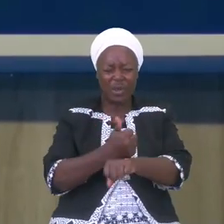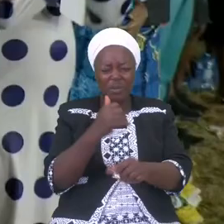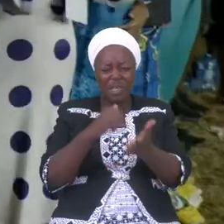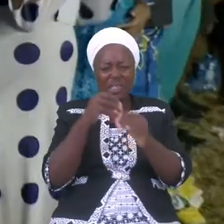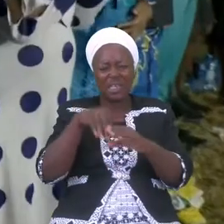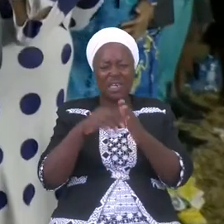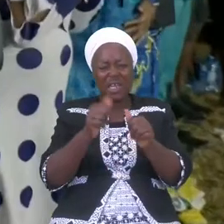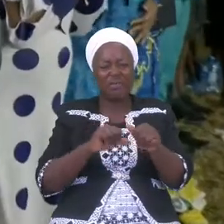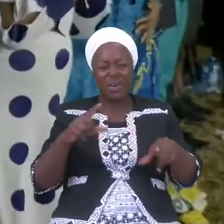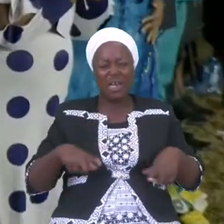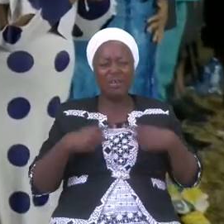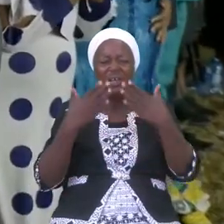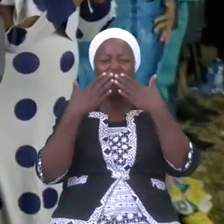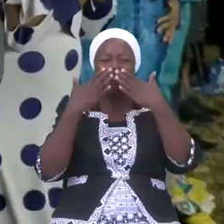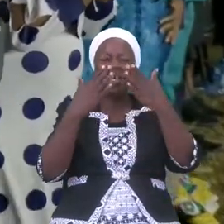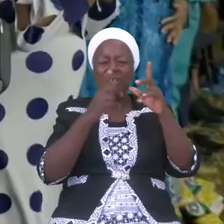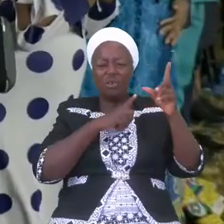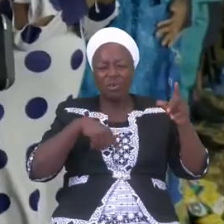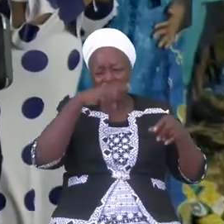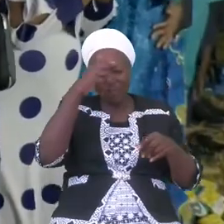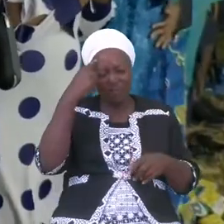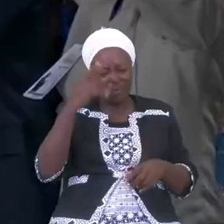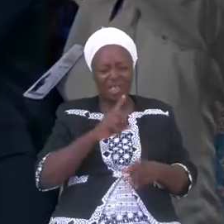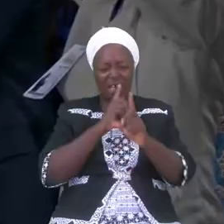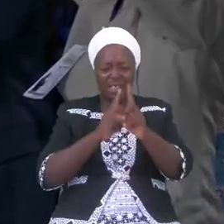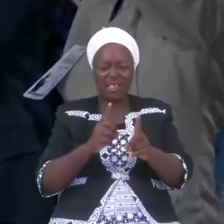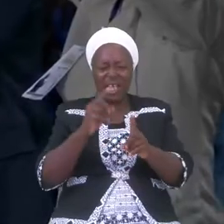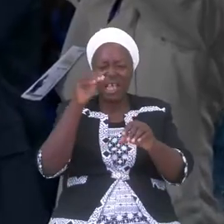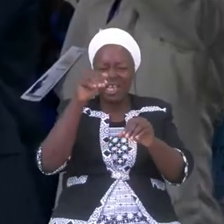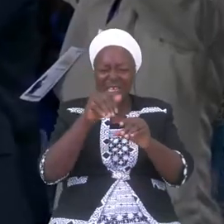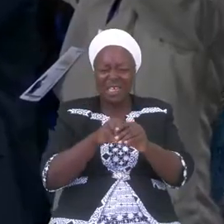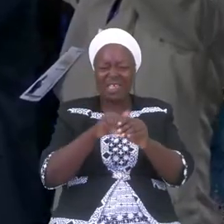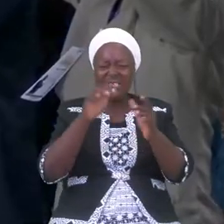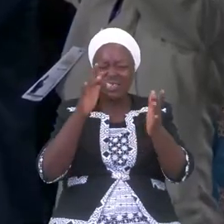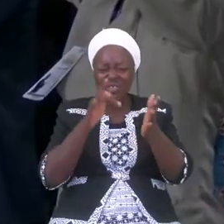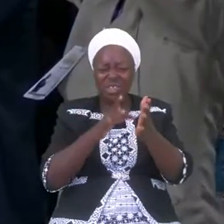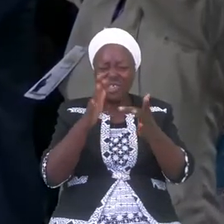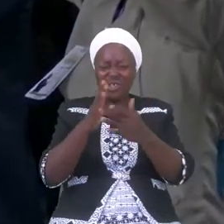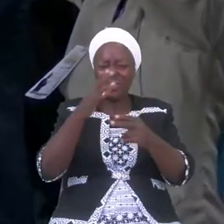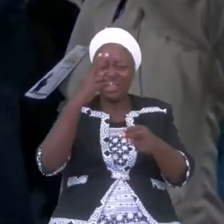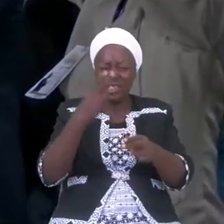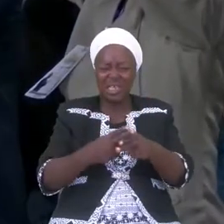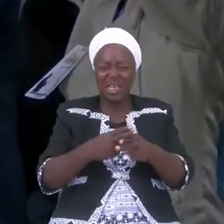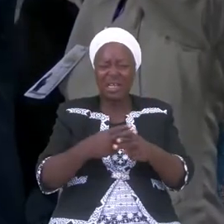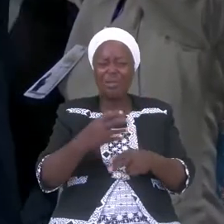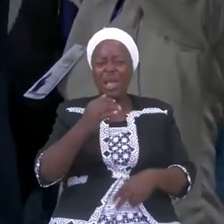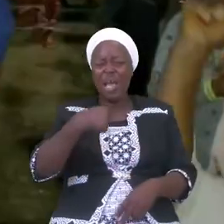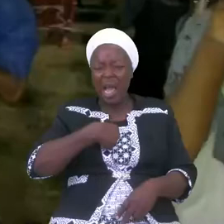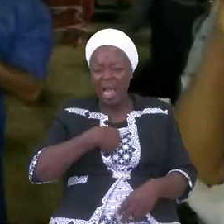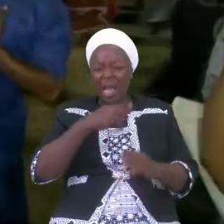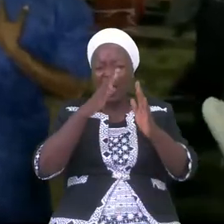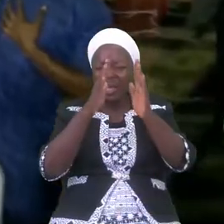life. Thank you, Lord, for the answer. In Jesus' name I pray.